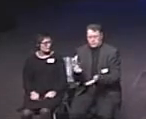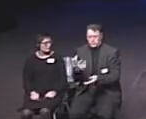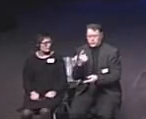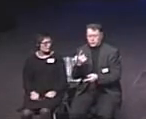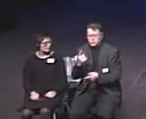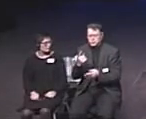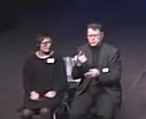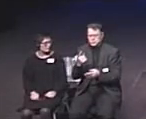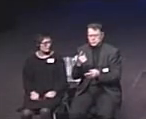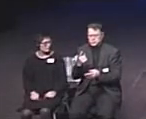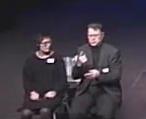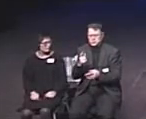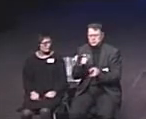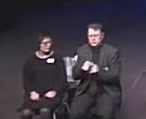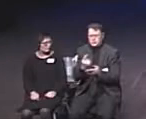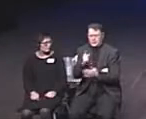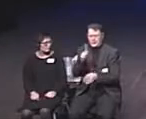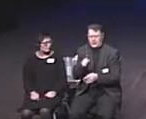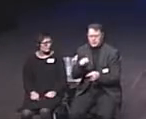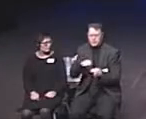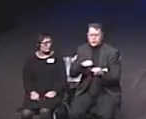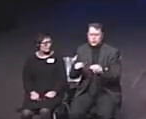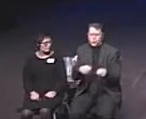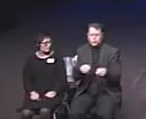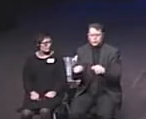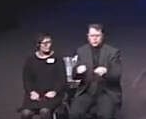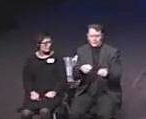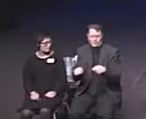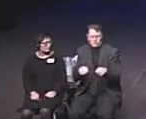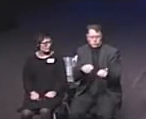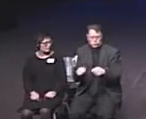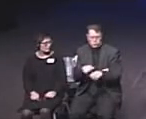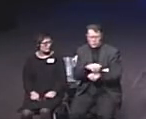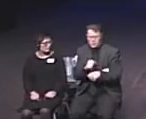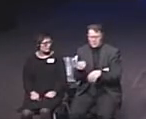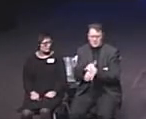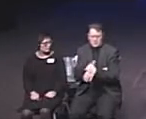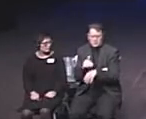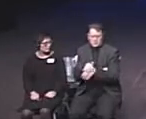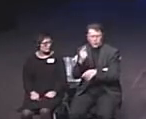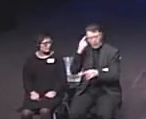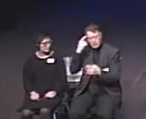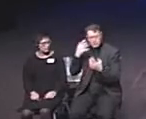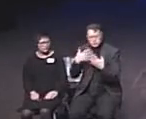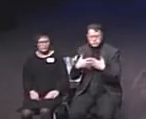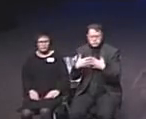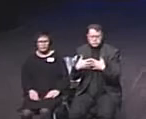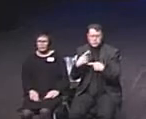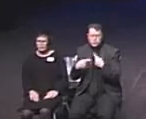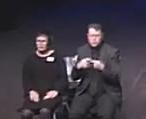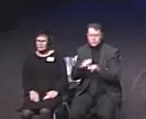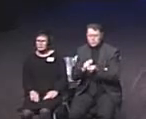word besides all this? It is plasticity, about the capability for the brain to